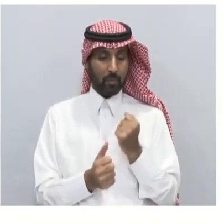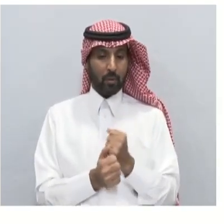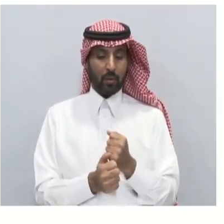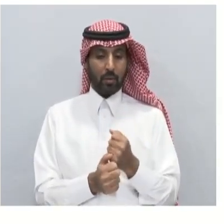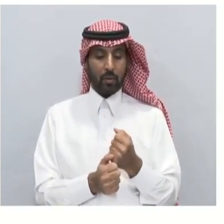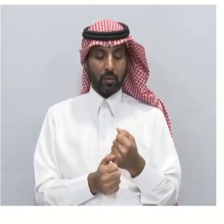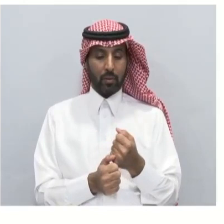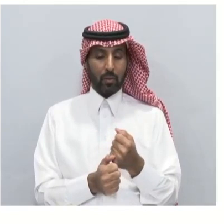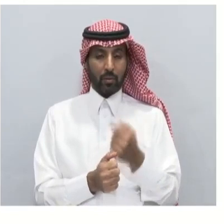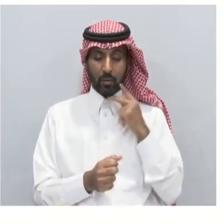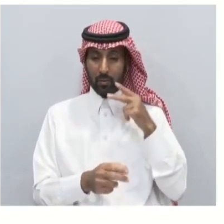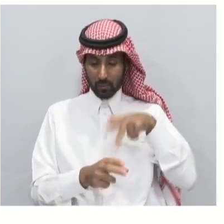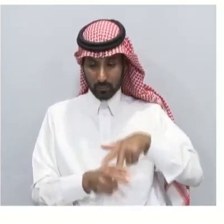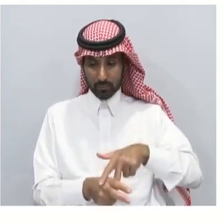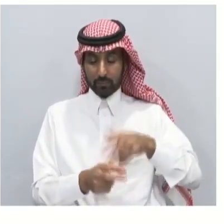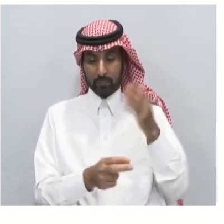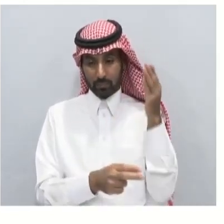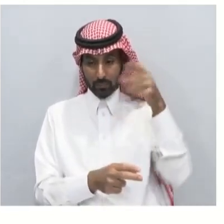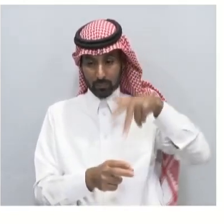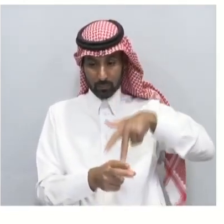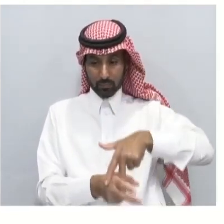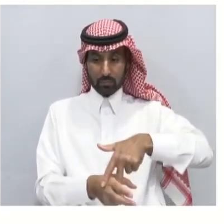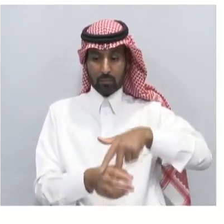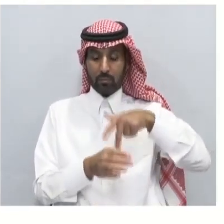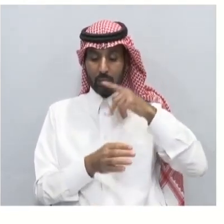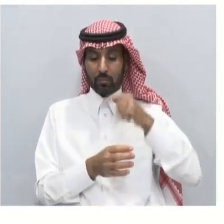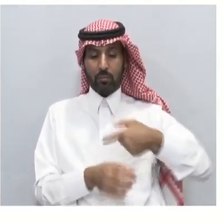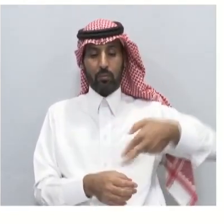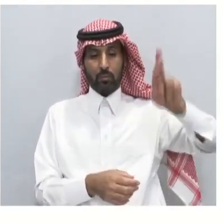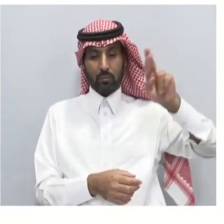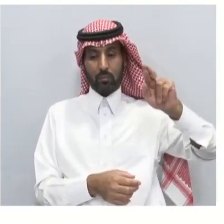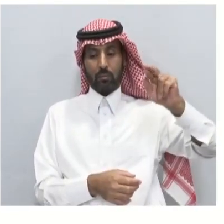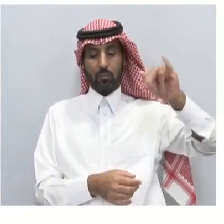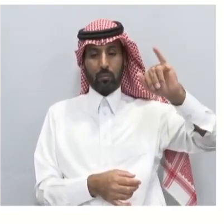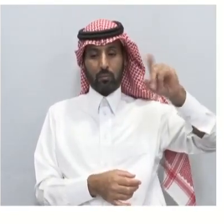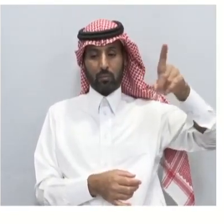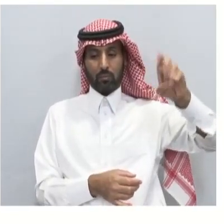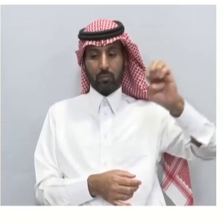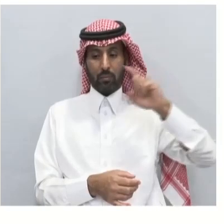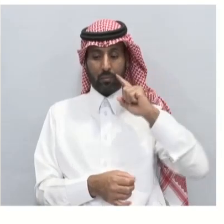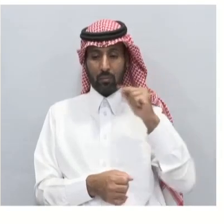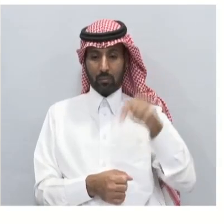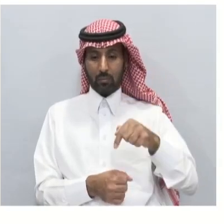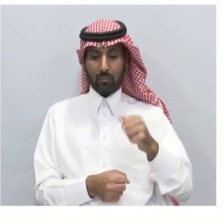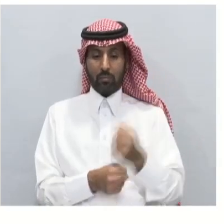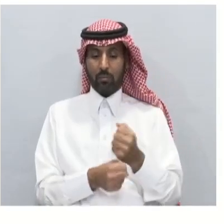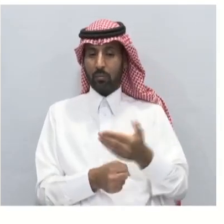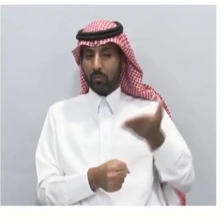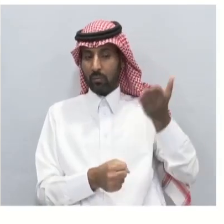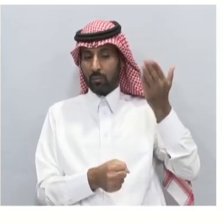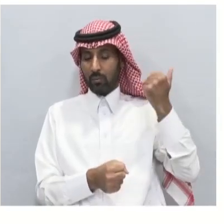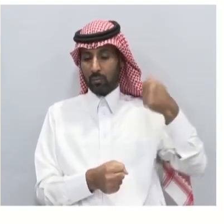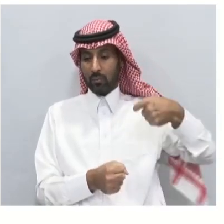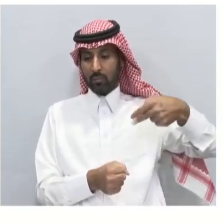the second verb for today is ride, rode, ridden. Okay? I